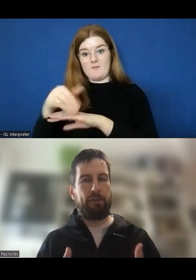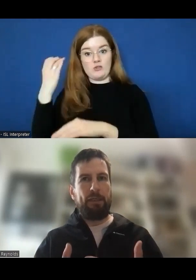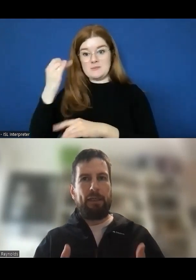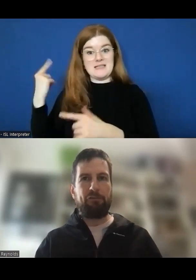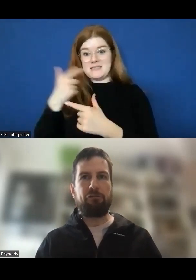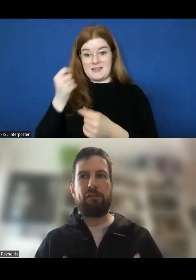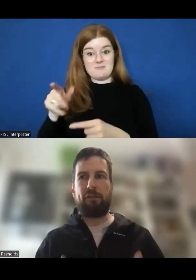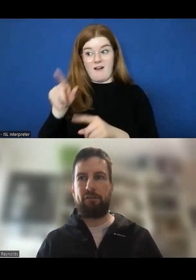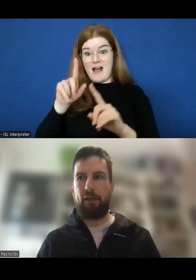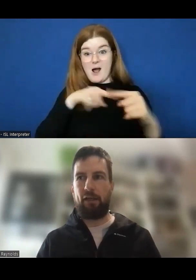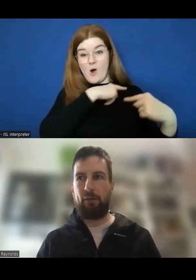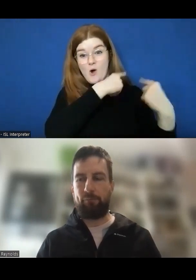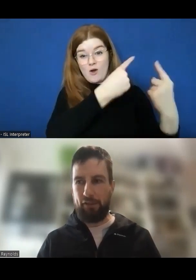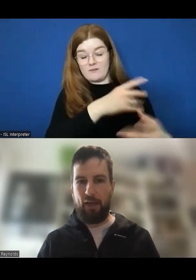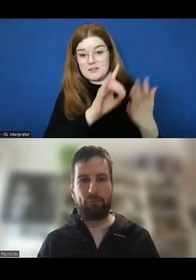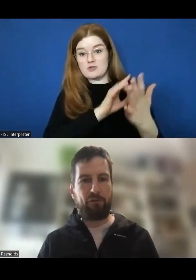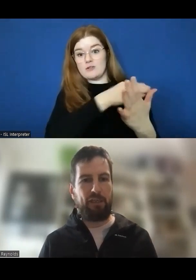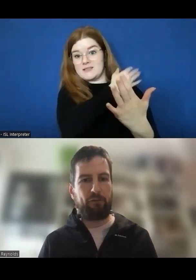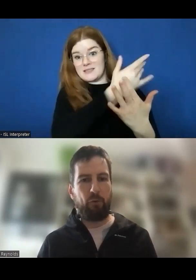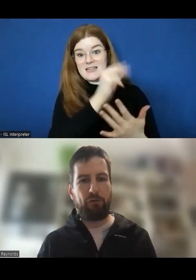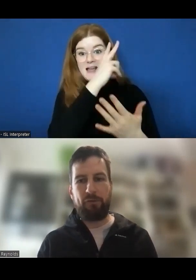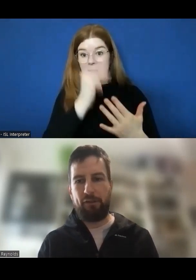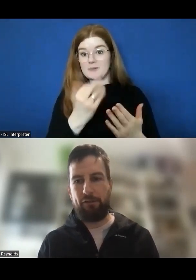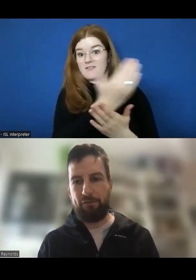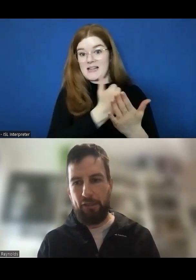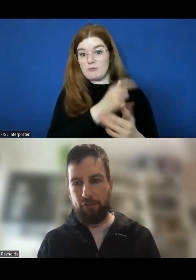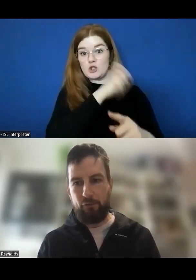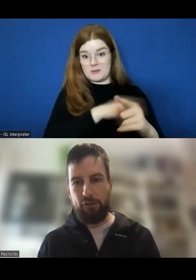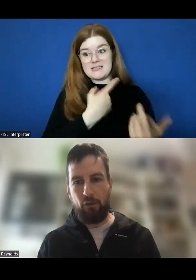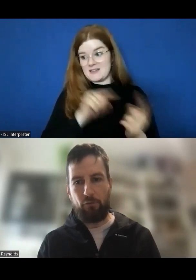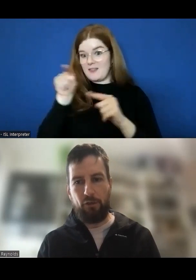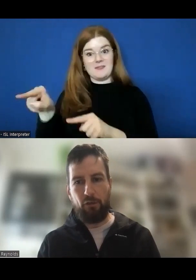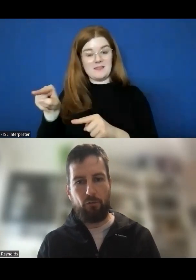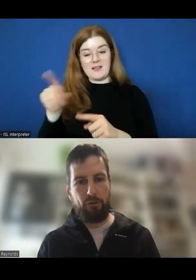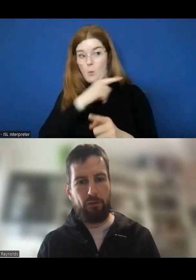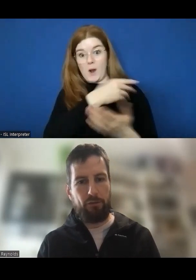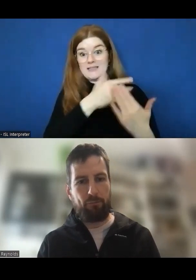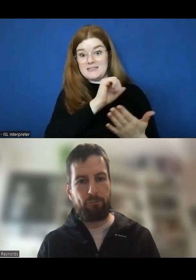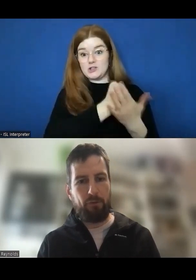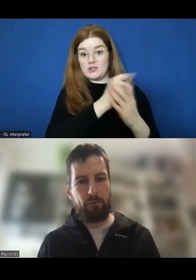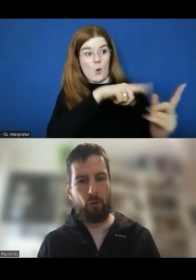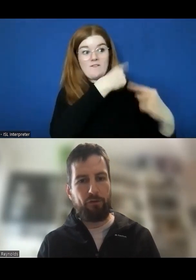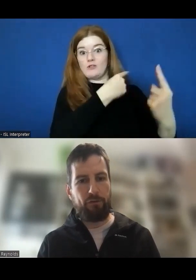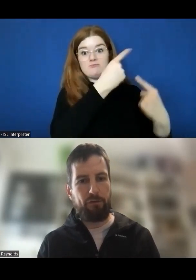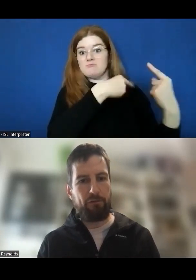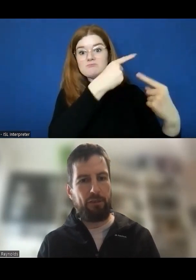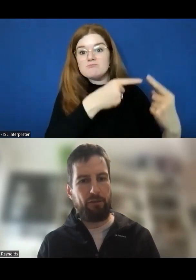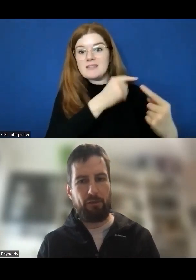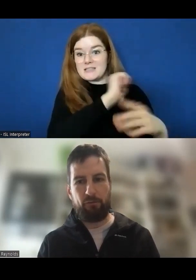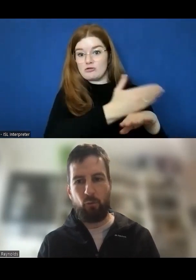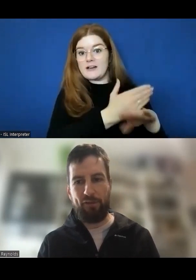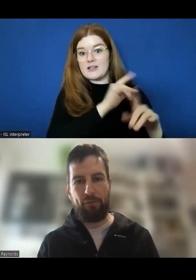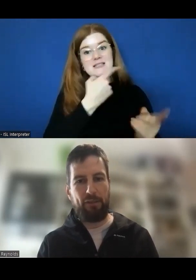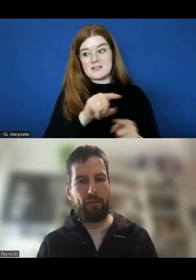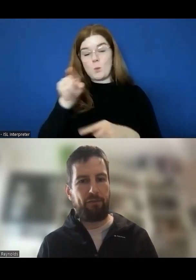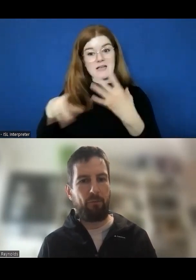all of the histories and examples of collective punishment that he's studied over the course of his career,